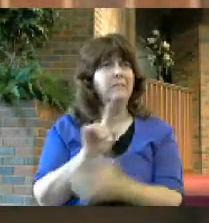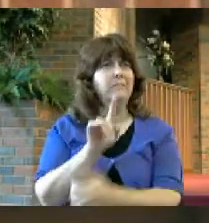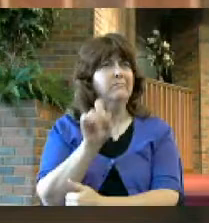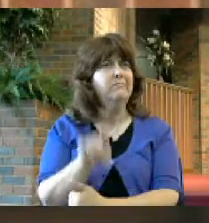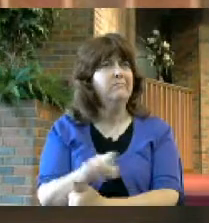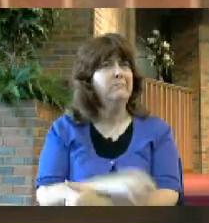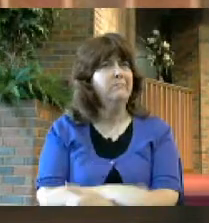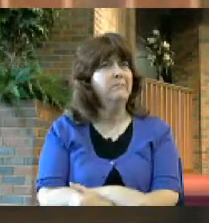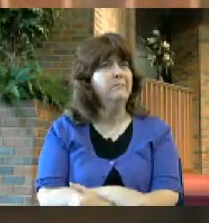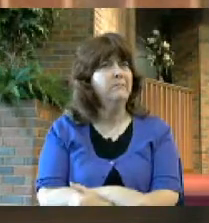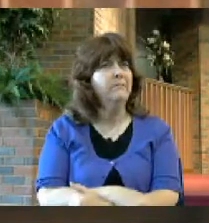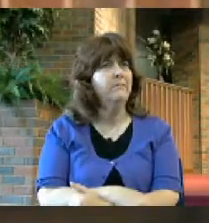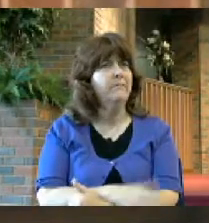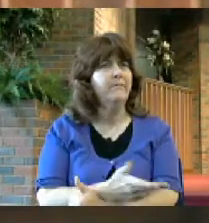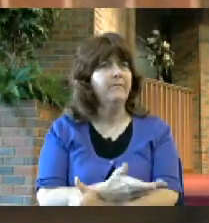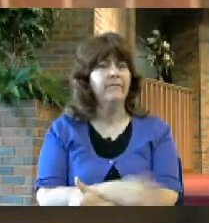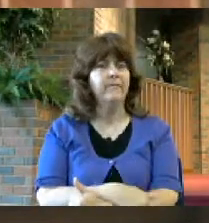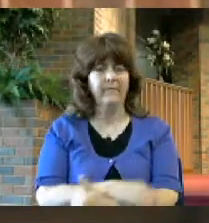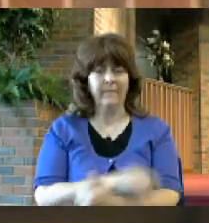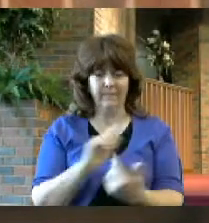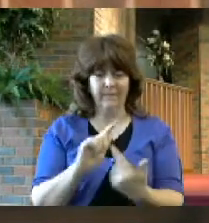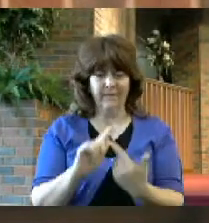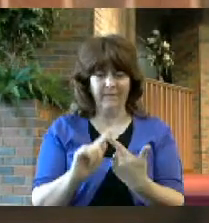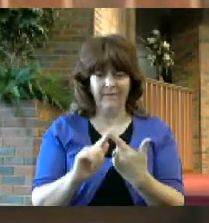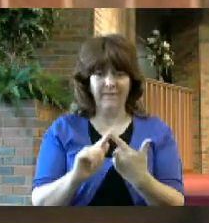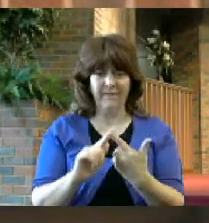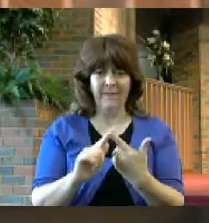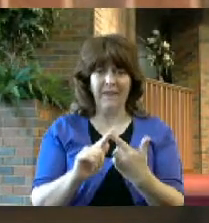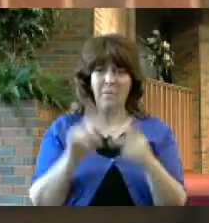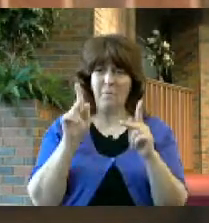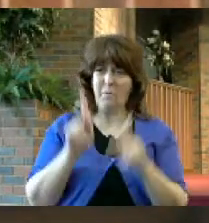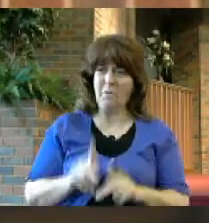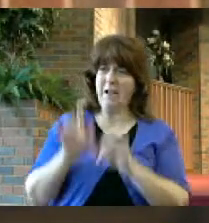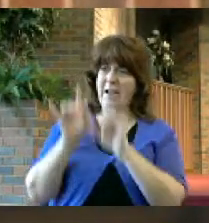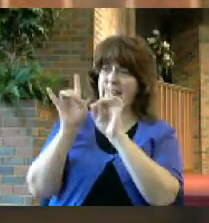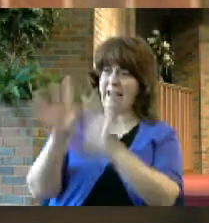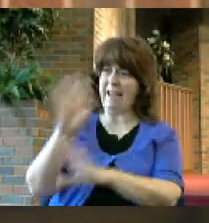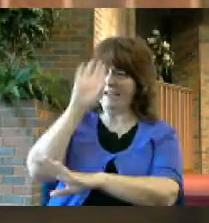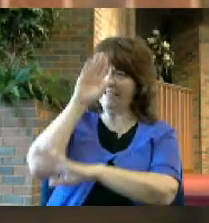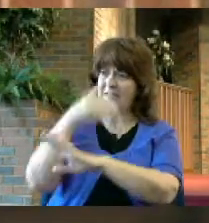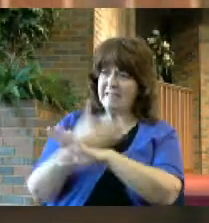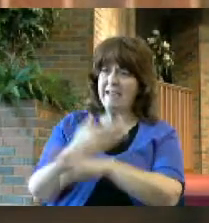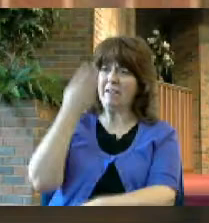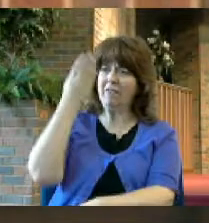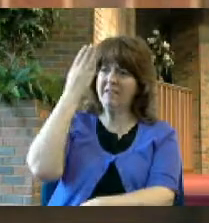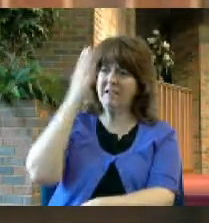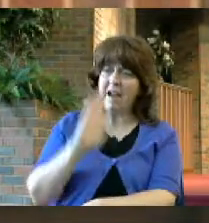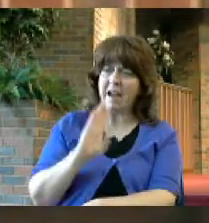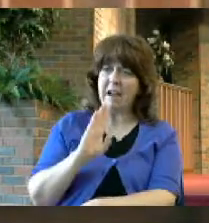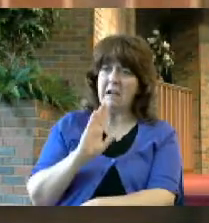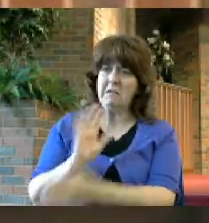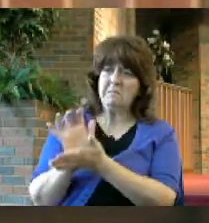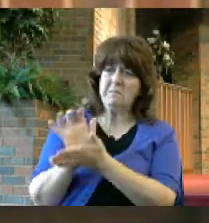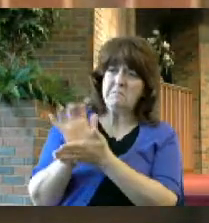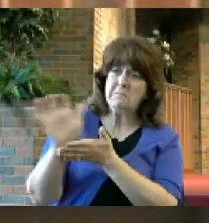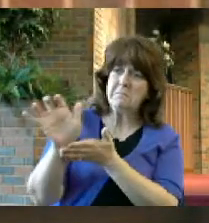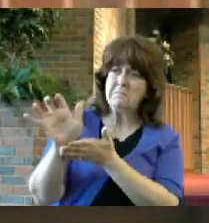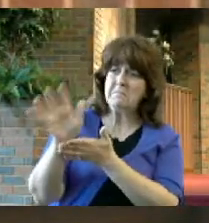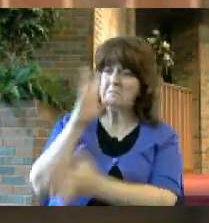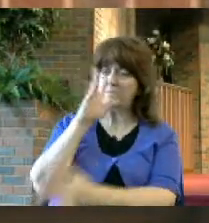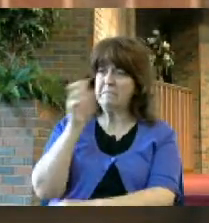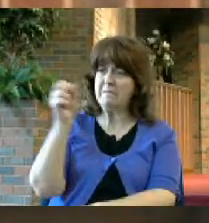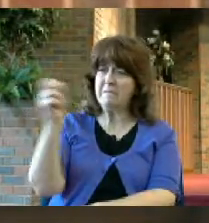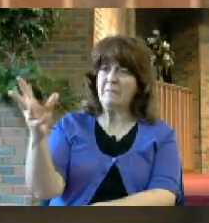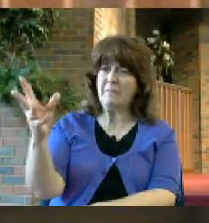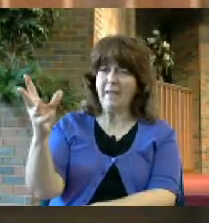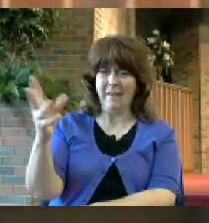What would be wrong with a person who would hate the Son of God, who would despise or do anything against the person that